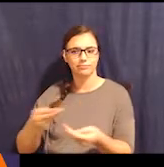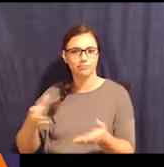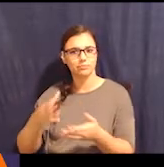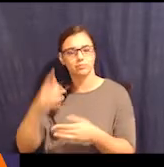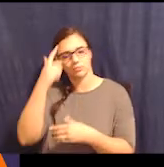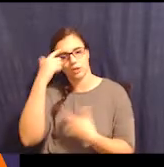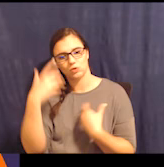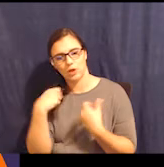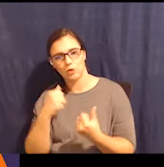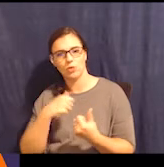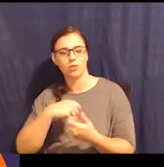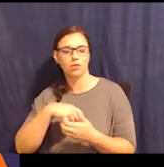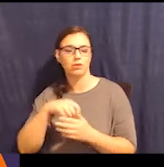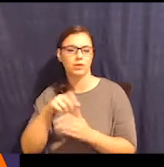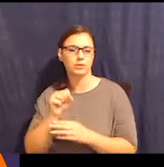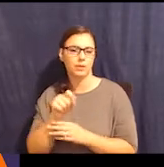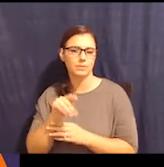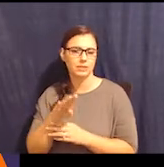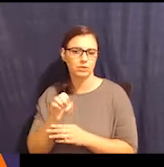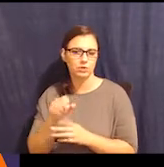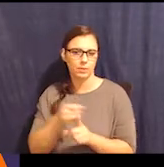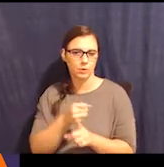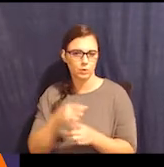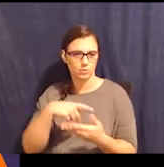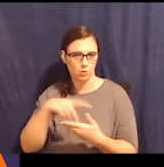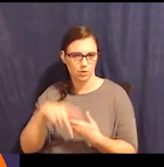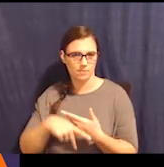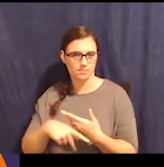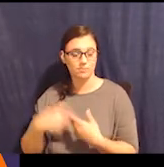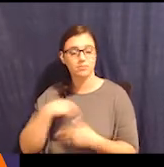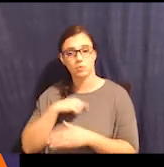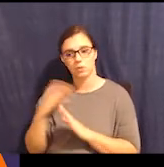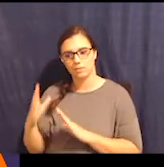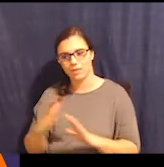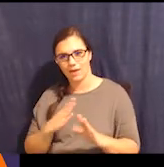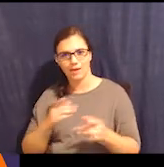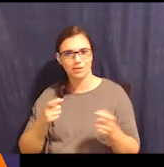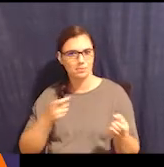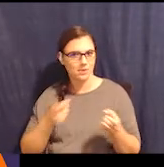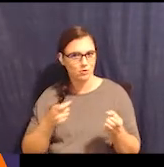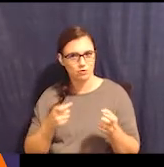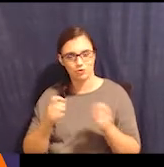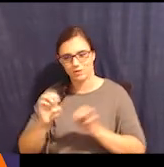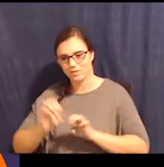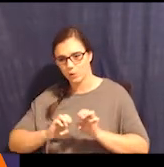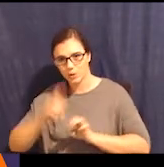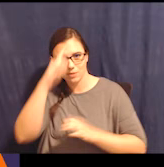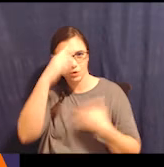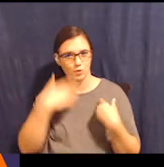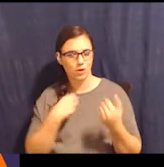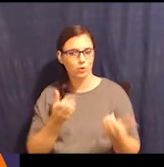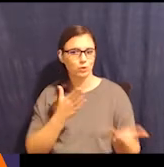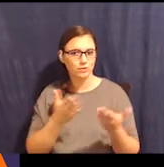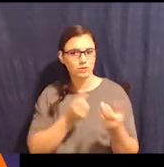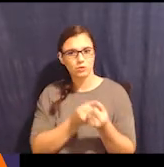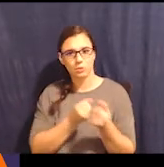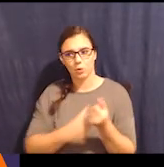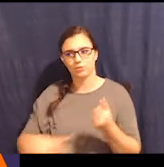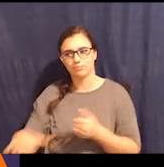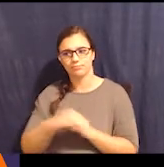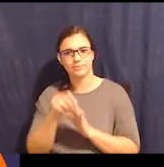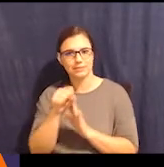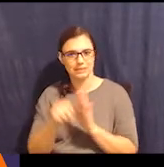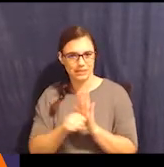plans, manages, and evaluates mental health services and supports across the state. They also oversee community mental